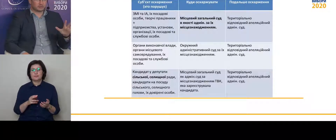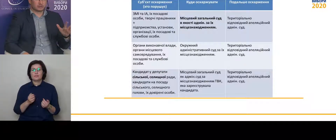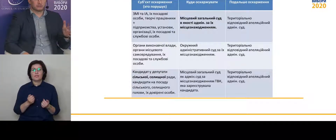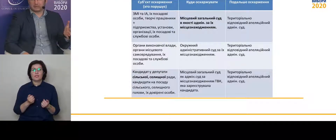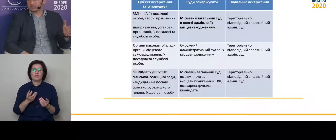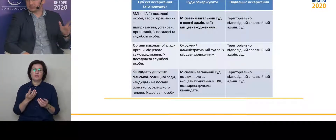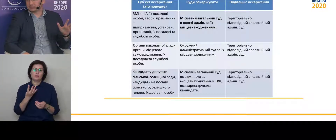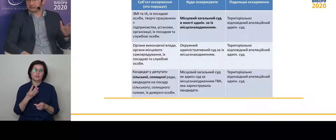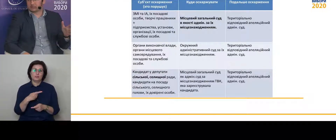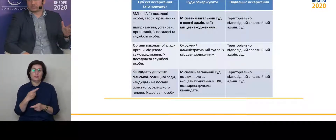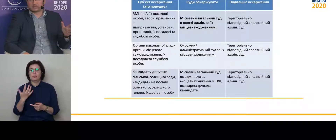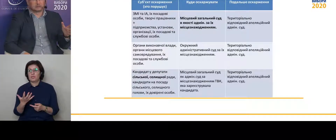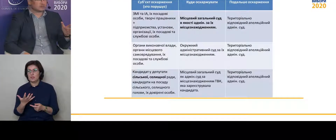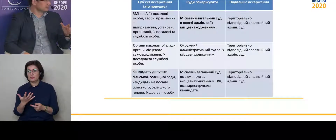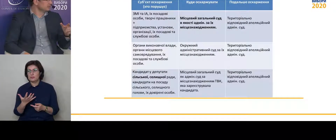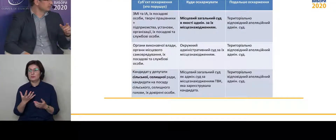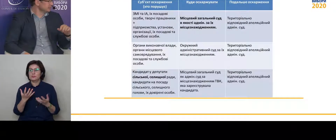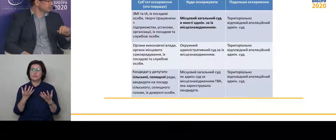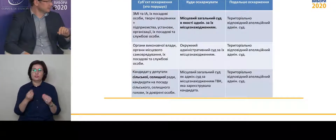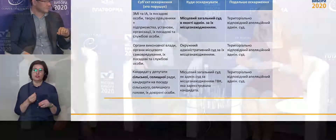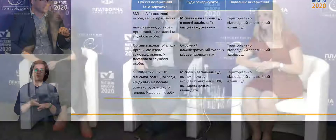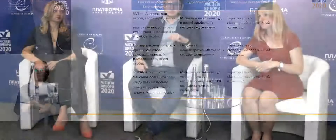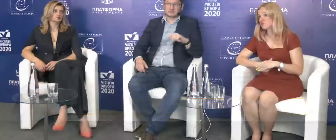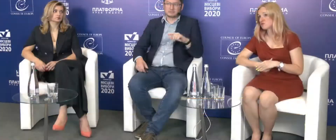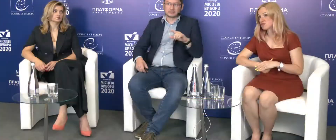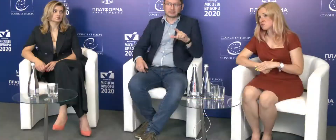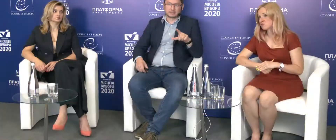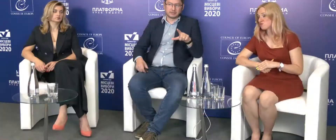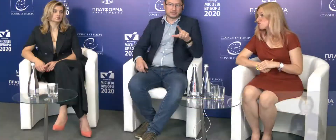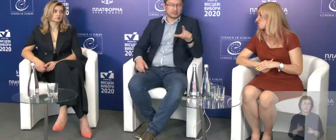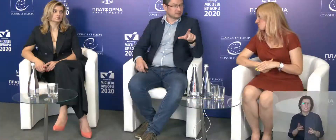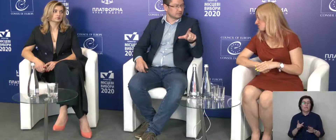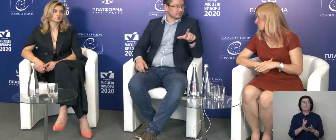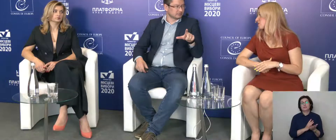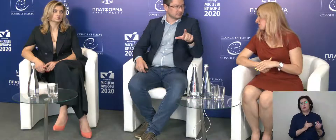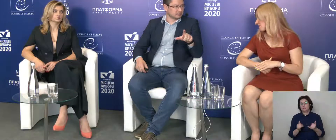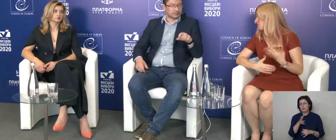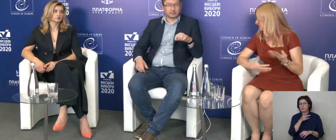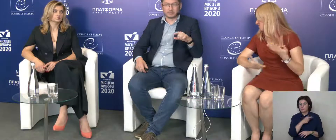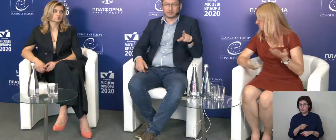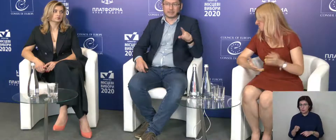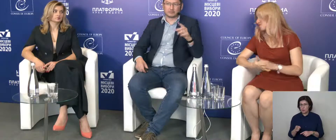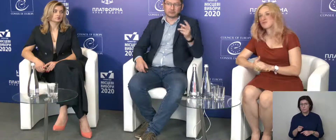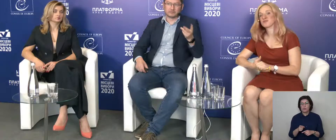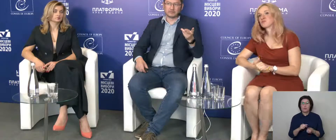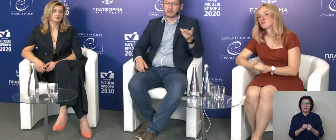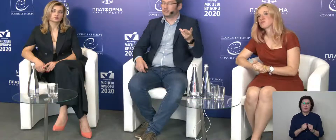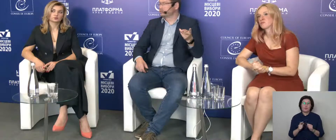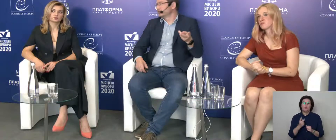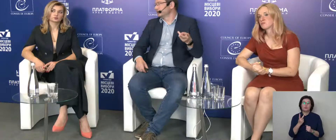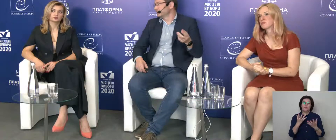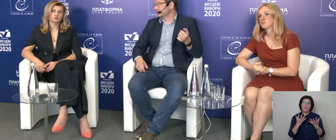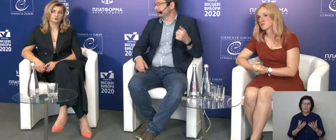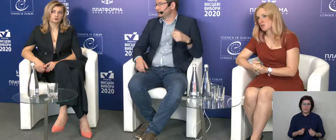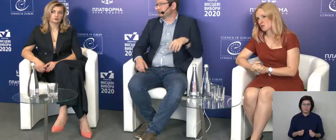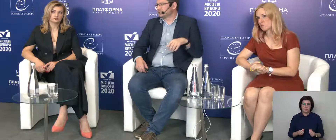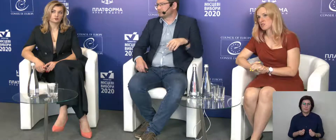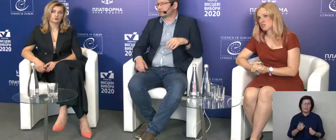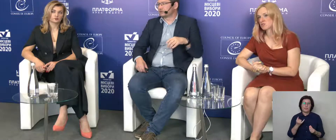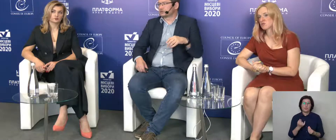Yes, there's only one to every 4 or 5 regions, oblasts. Yes, and it's quite difficult. And we